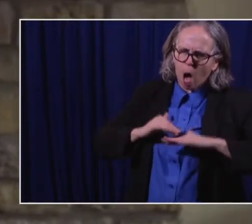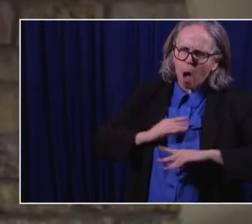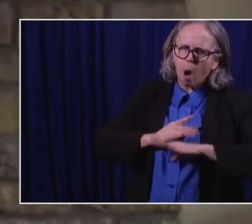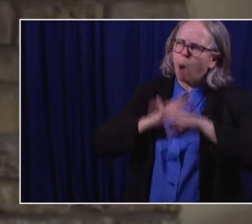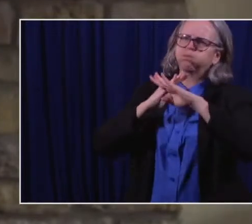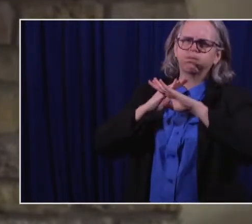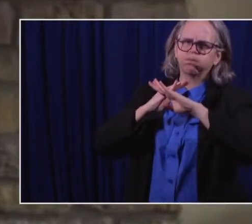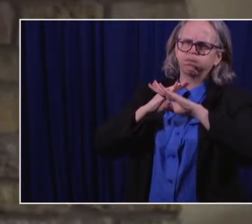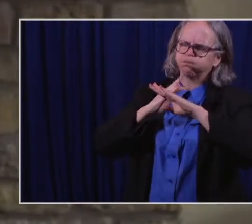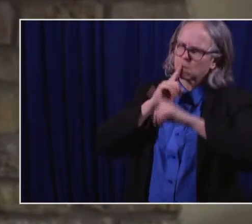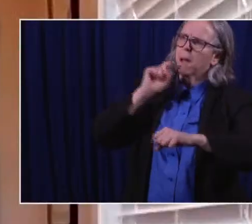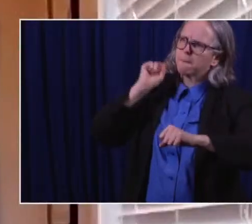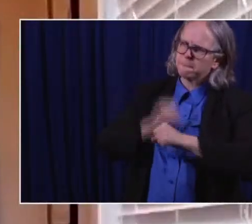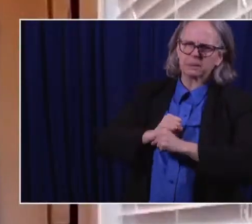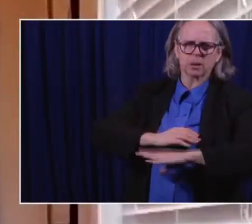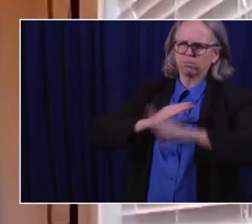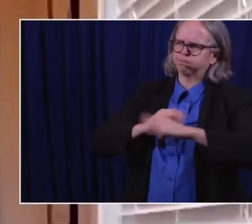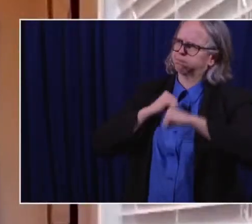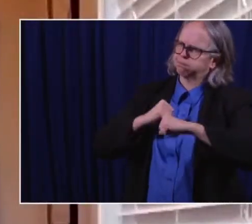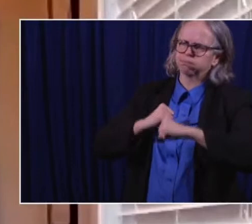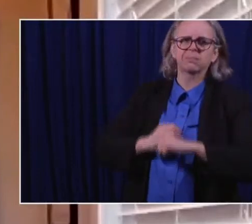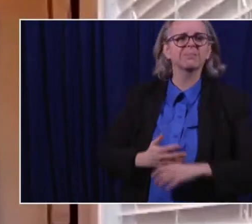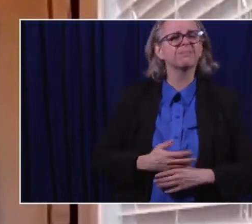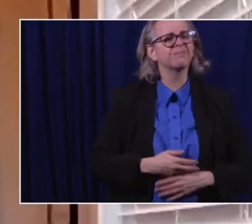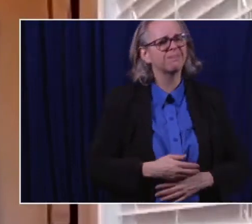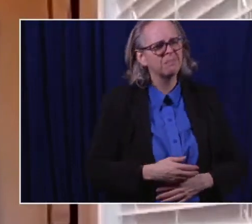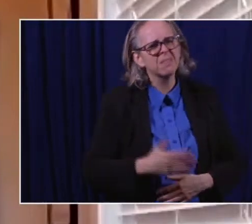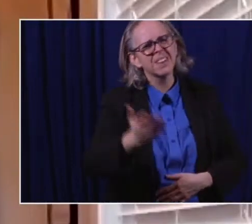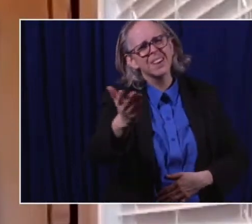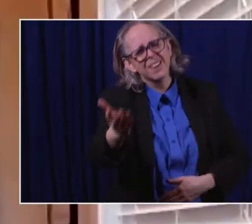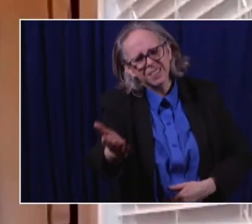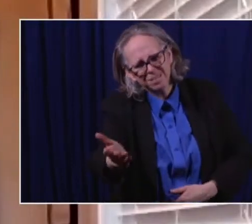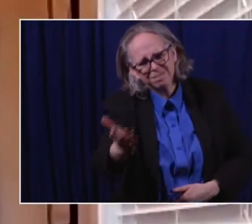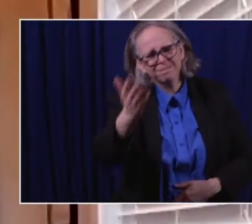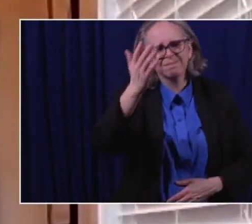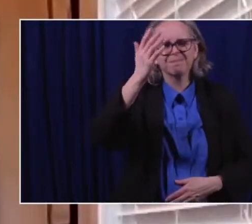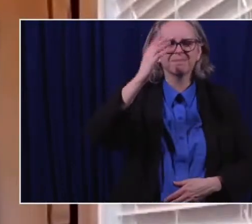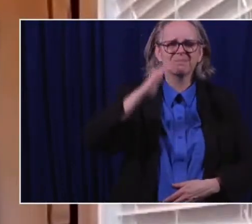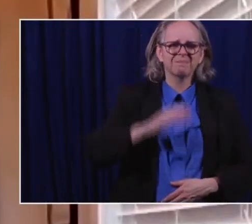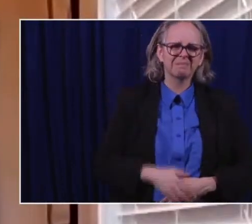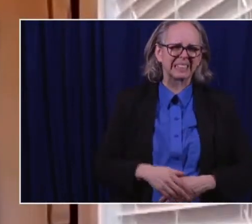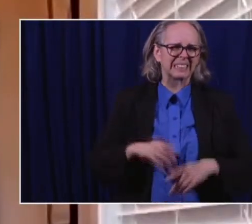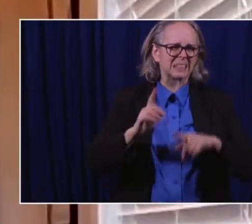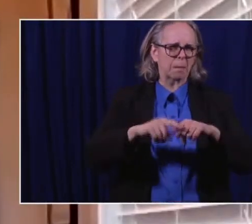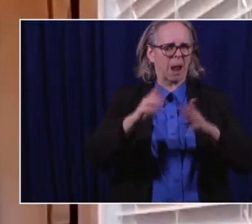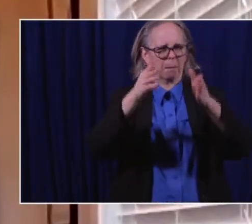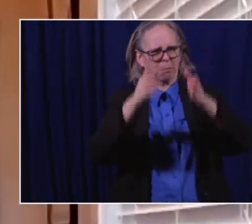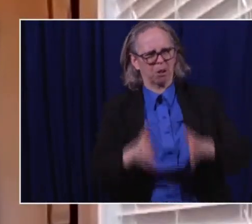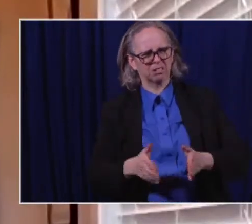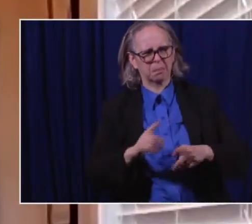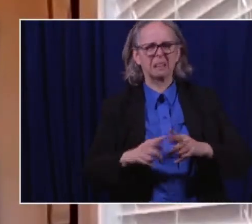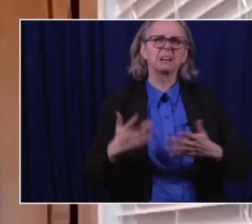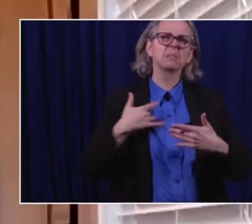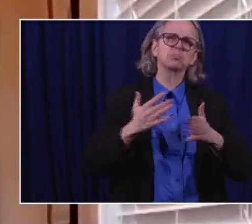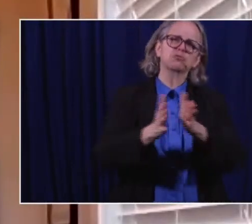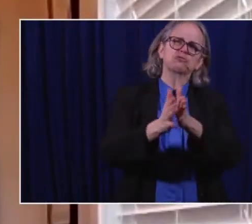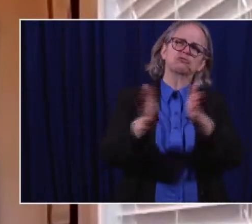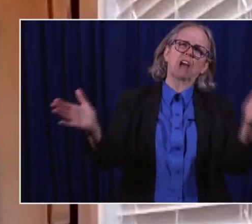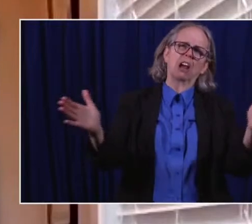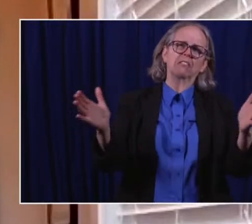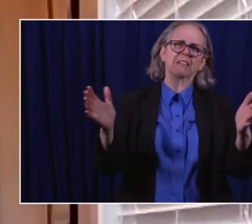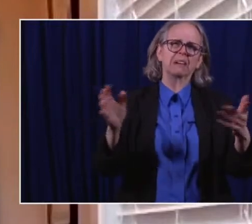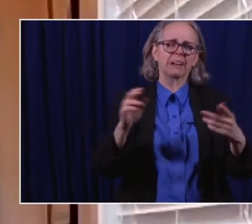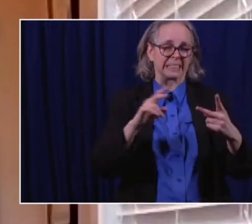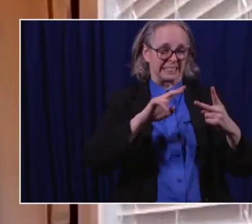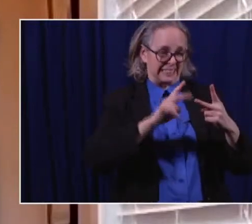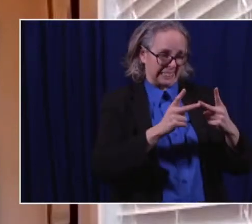it kicks in? So generally speaking, when we're thinking about that second shot, we look for a week